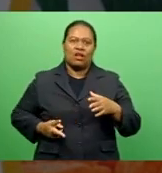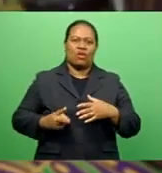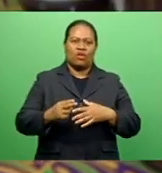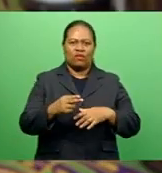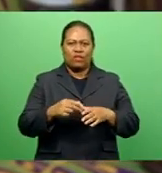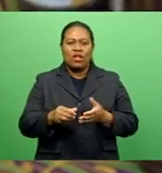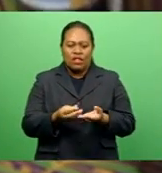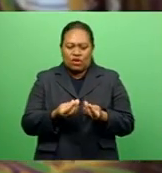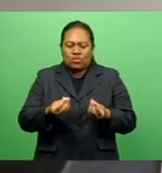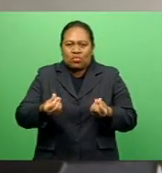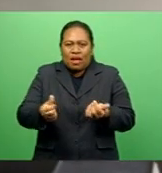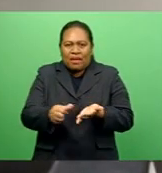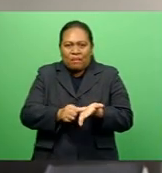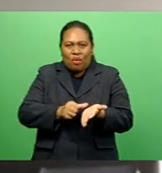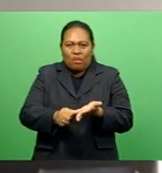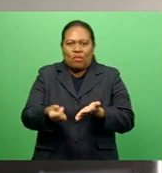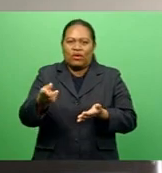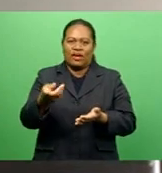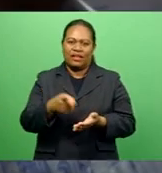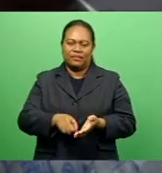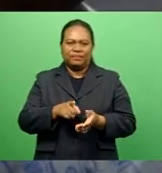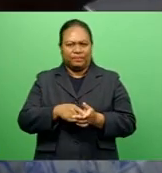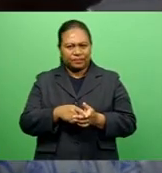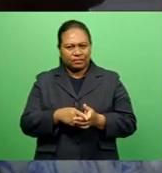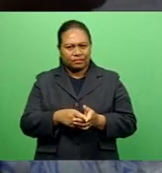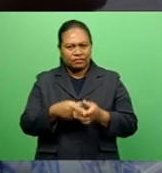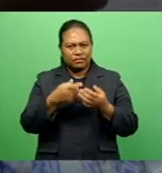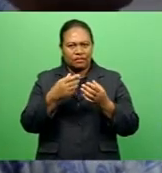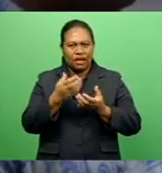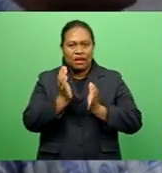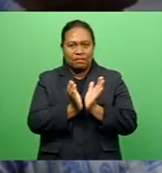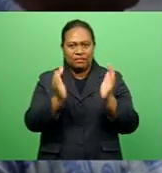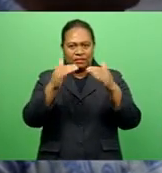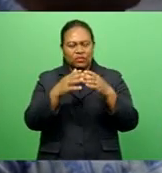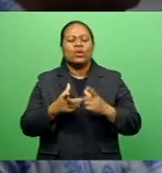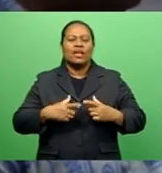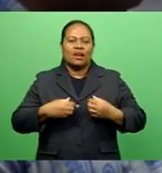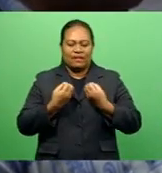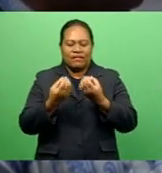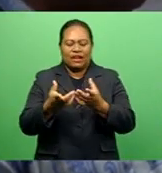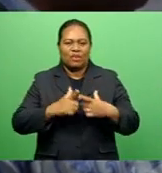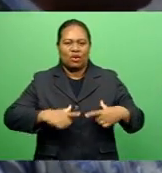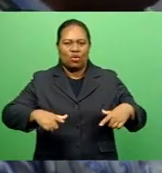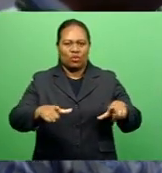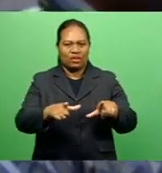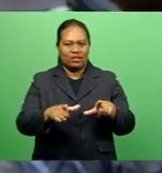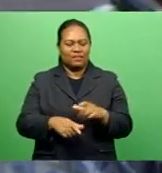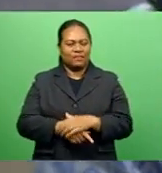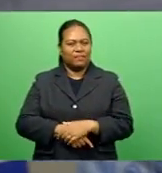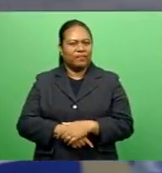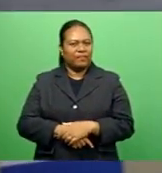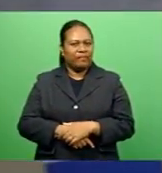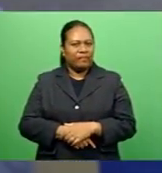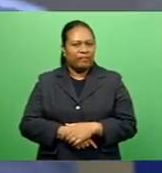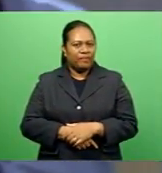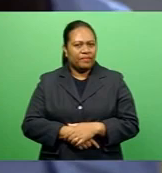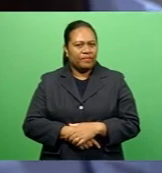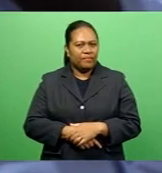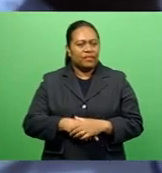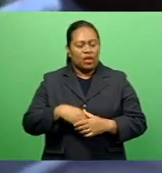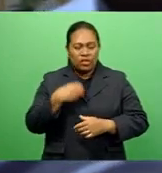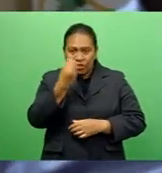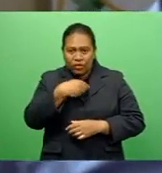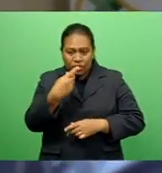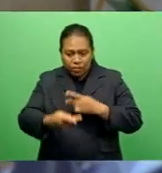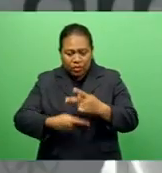pineapple candy will also be available in our local stores. Agro-marketing authority and also food processors for